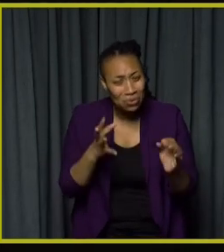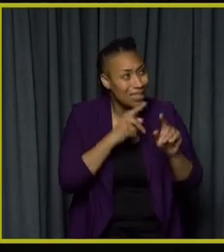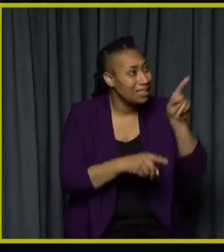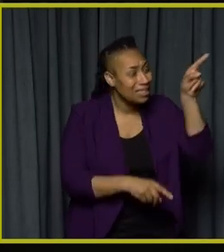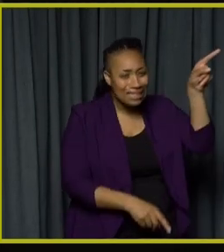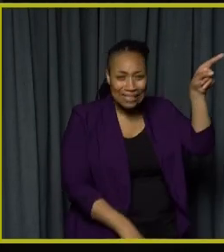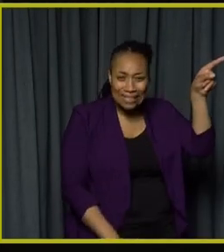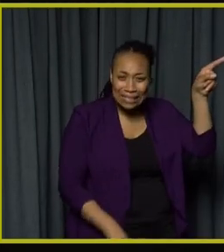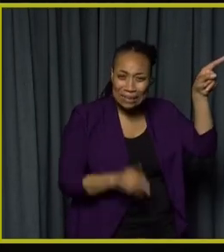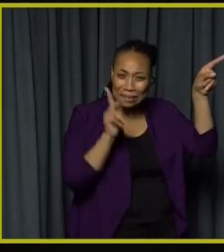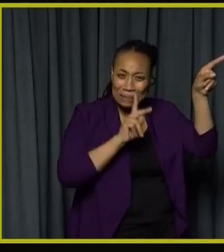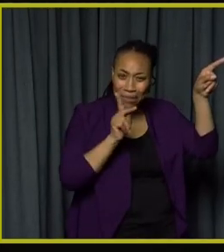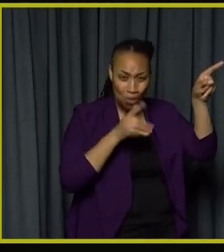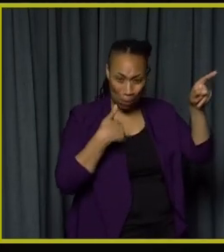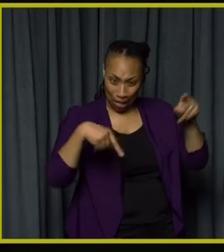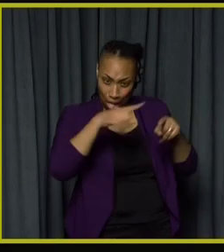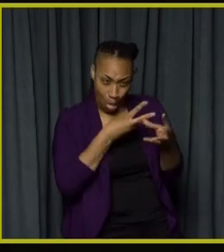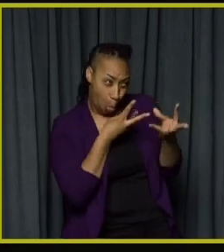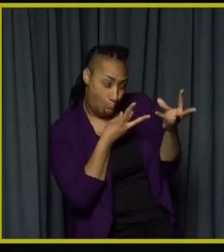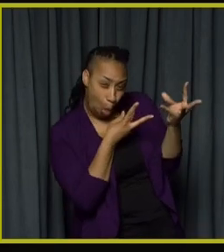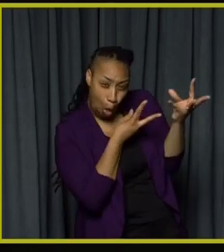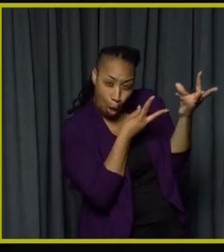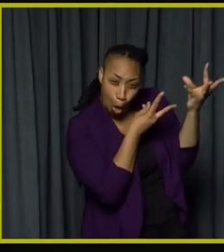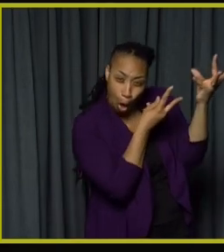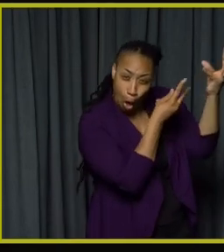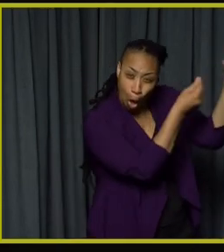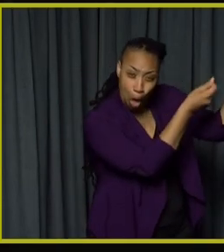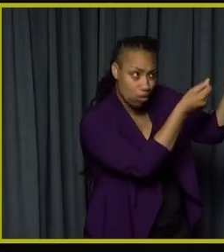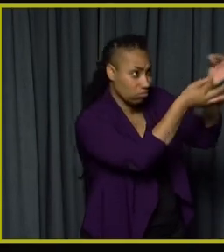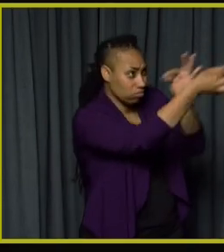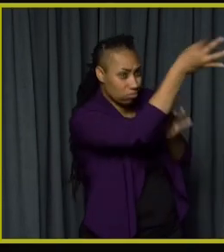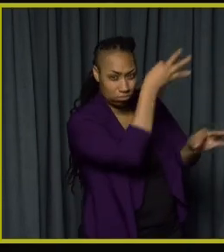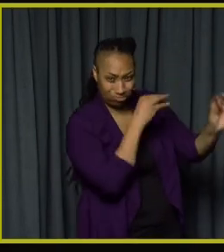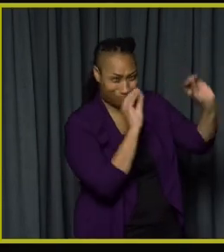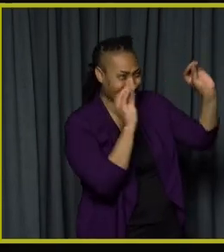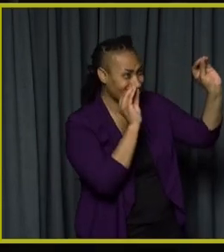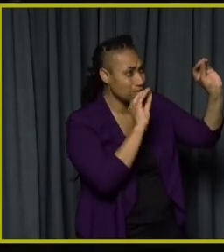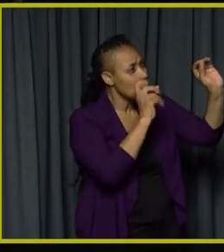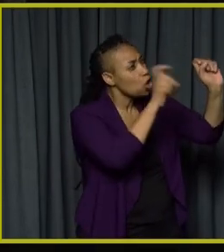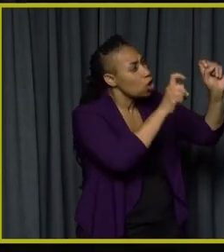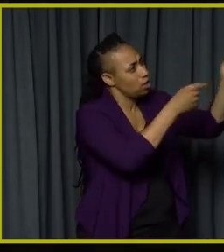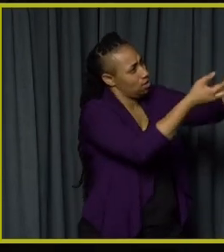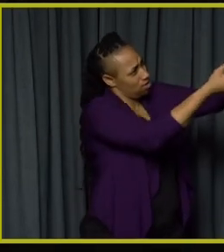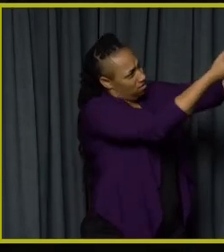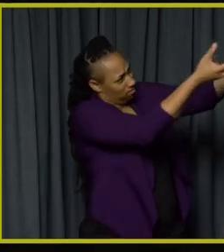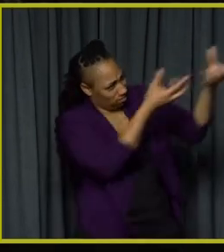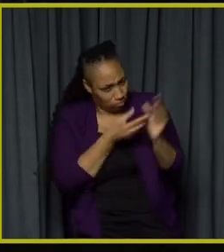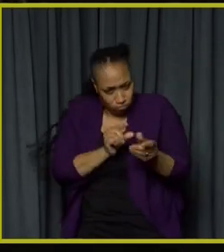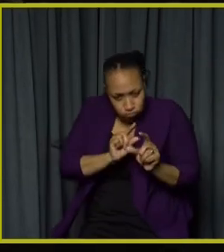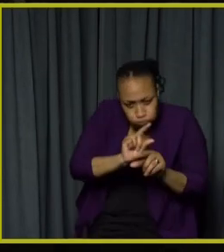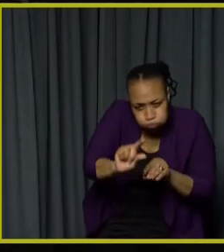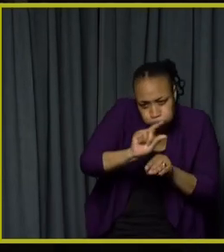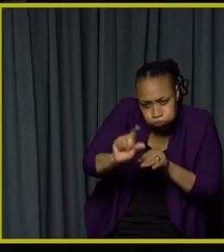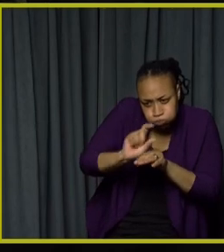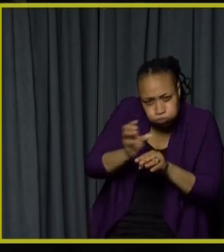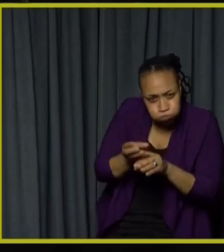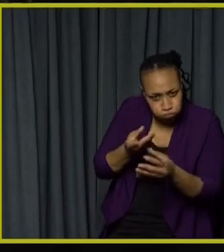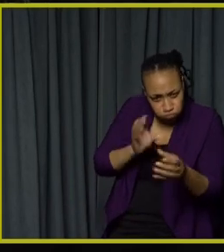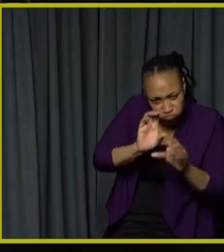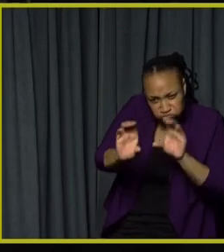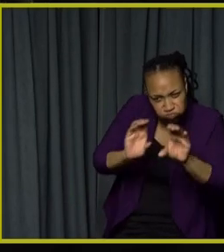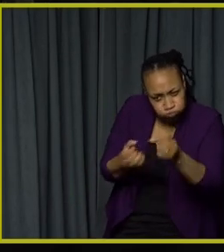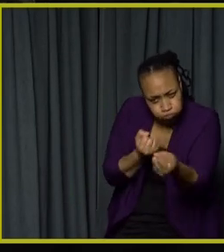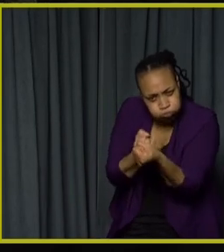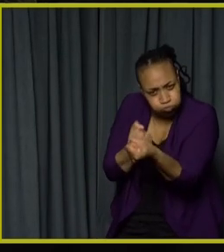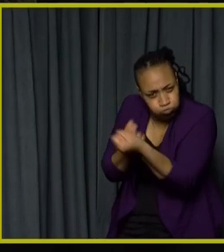in the middle of the pandemic rather than going to the communities. Bad choices. And if we change,